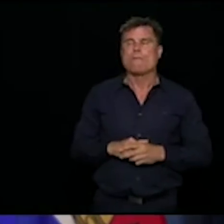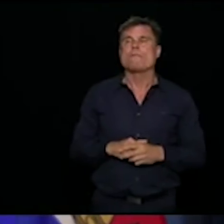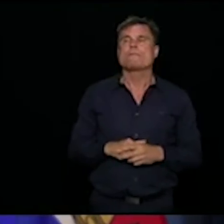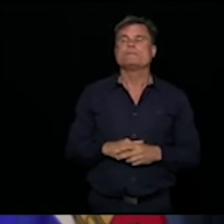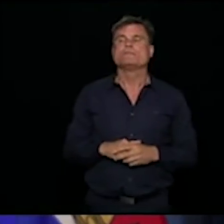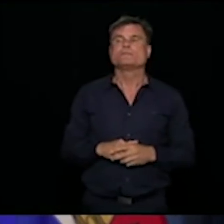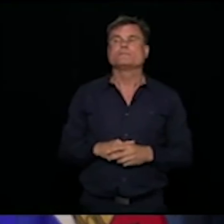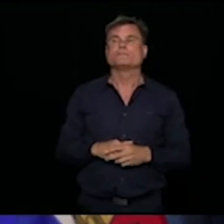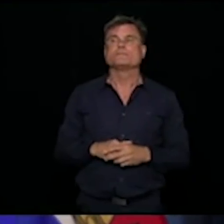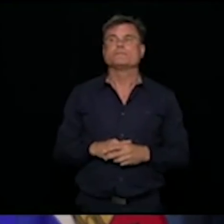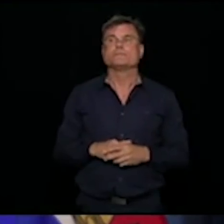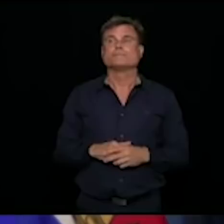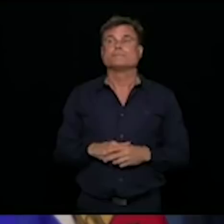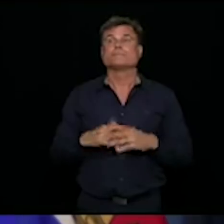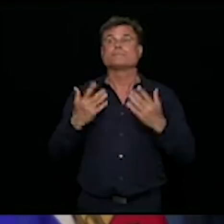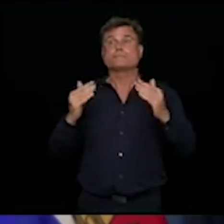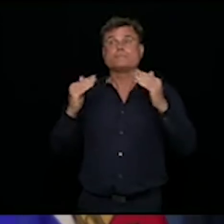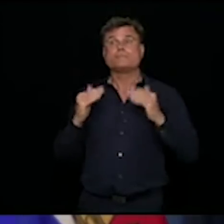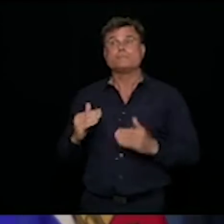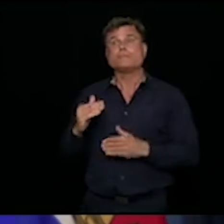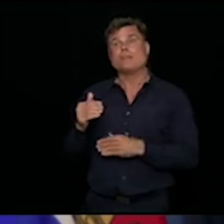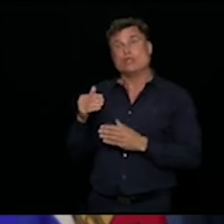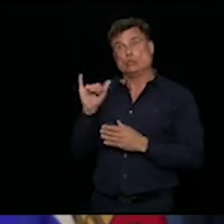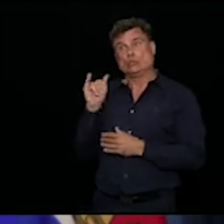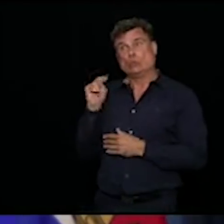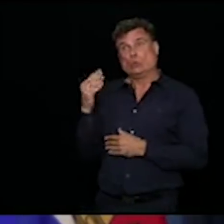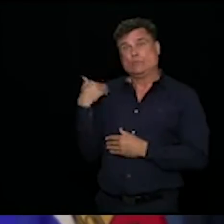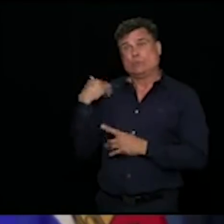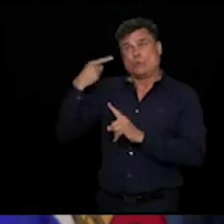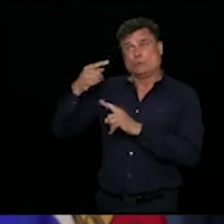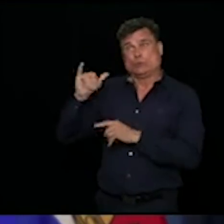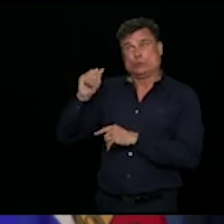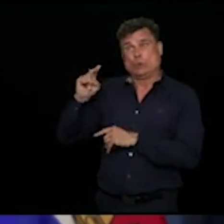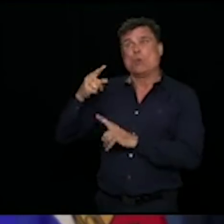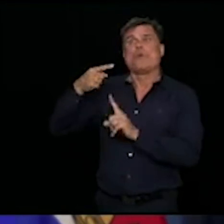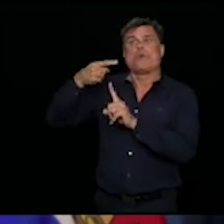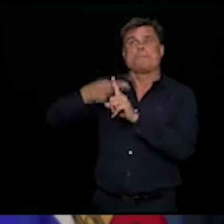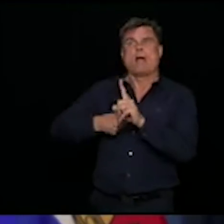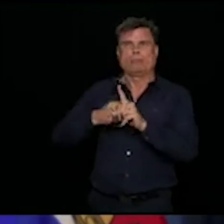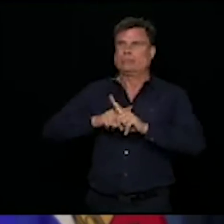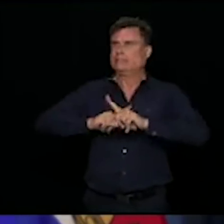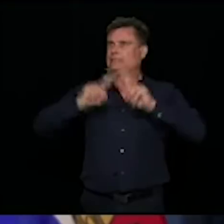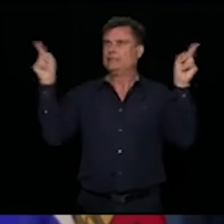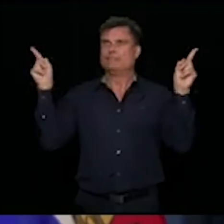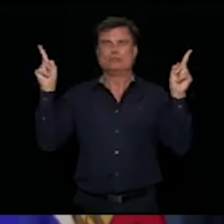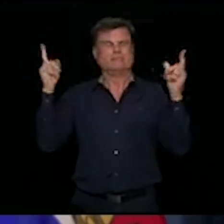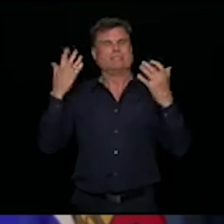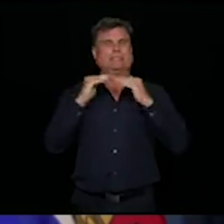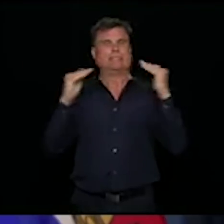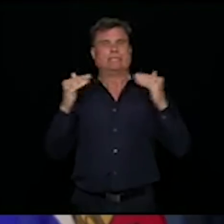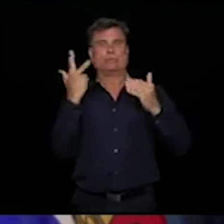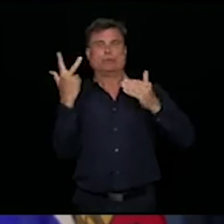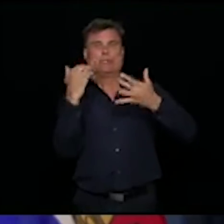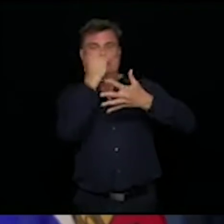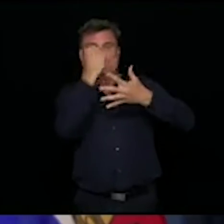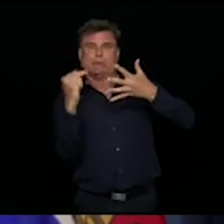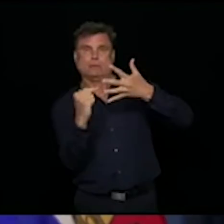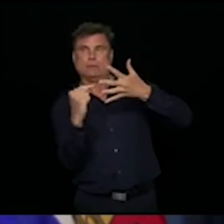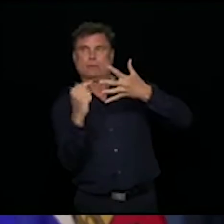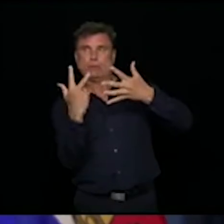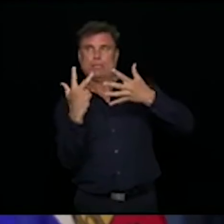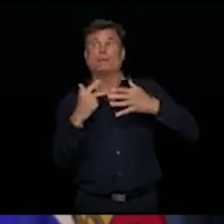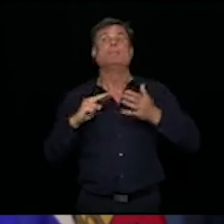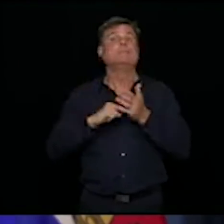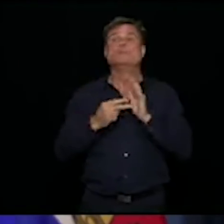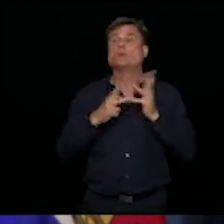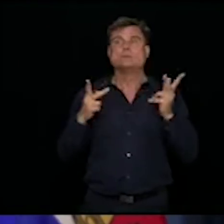as we move to online remote learning. In June, we were able to do something different. Because of British Columbia's collective efforts to flatten